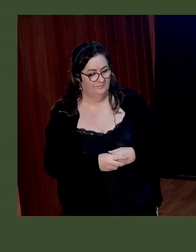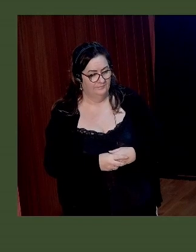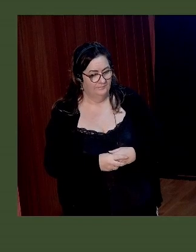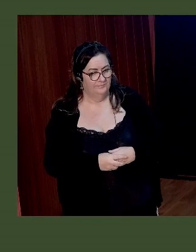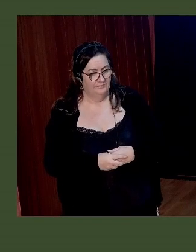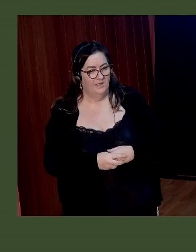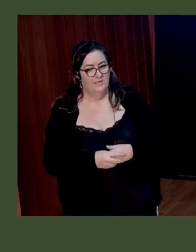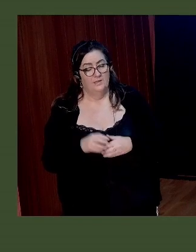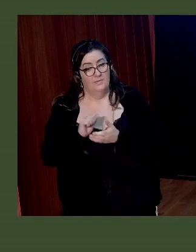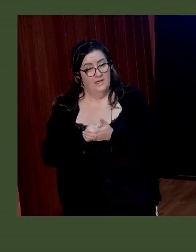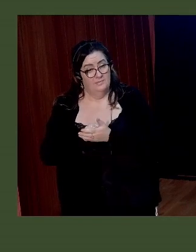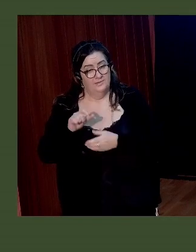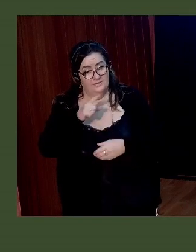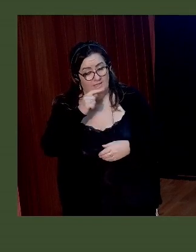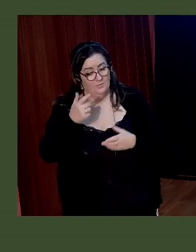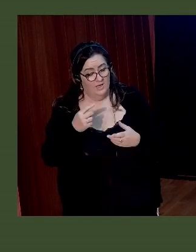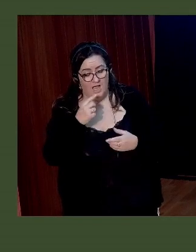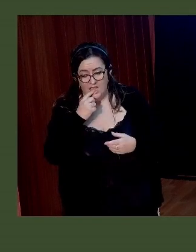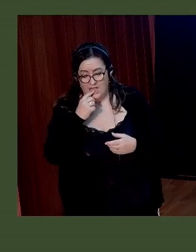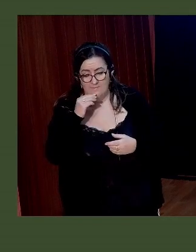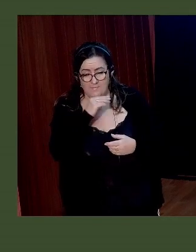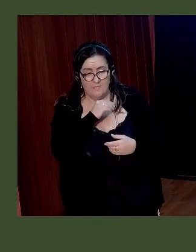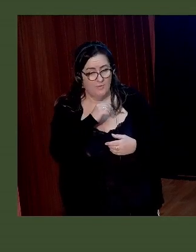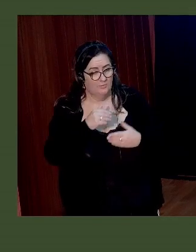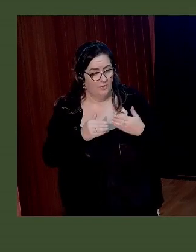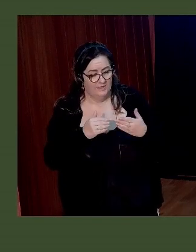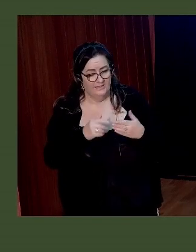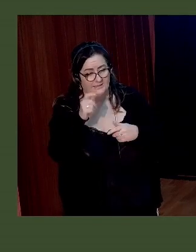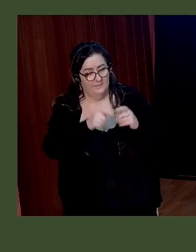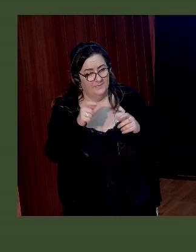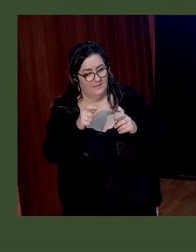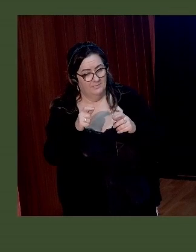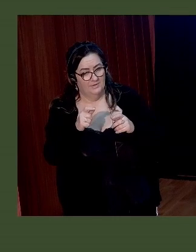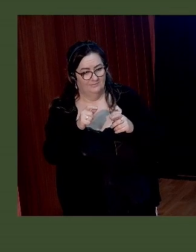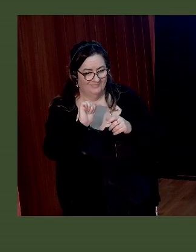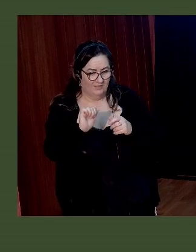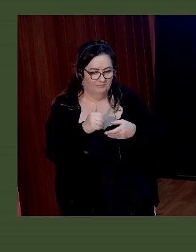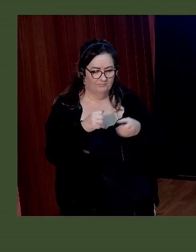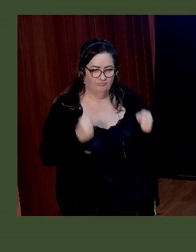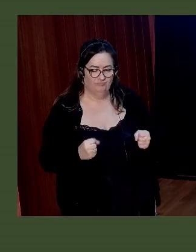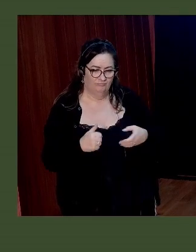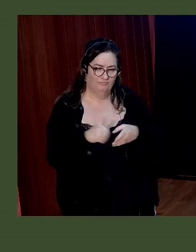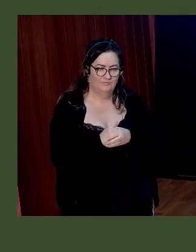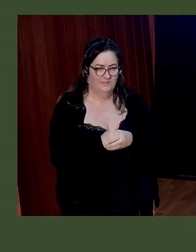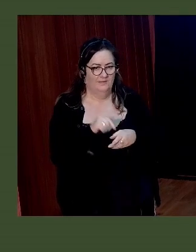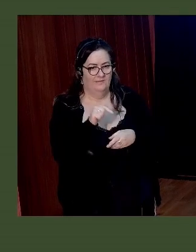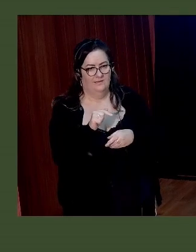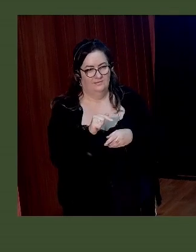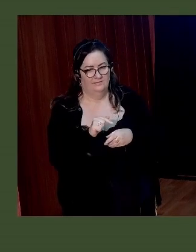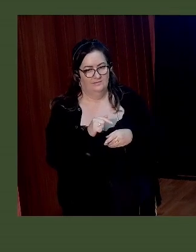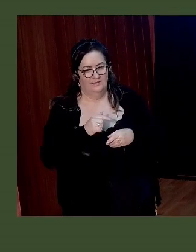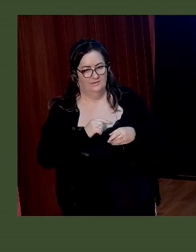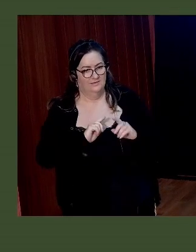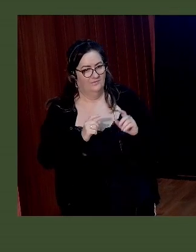Max Faber said that it was very important that people were a central part of this, in the middle of other groups.